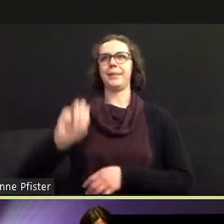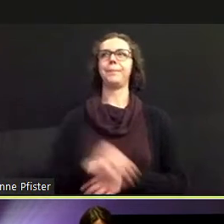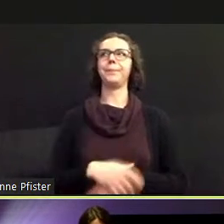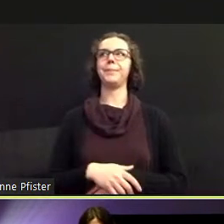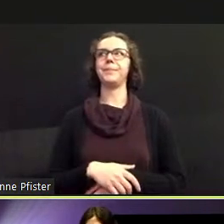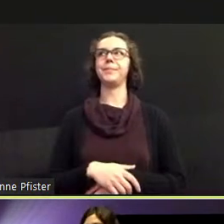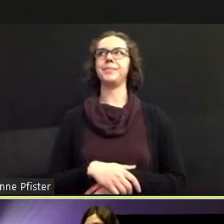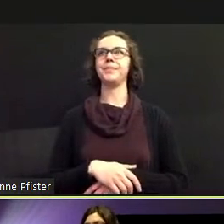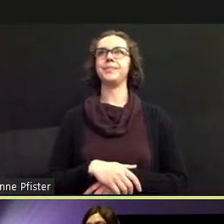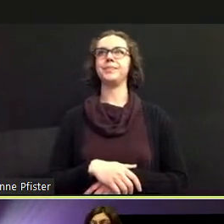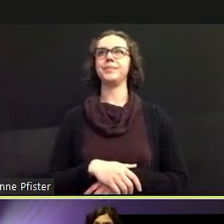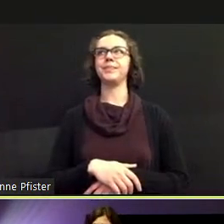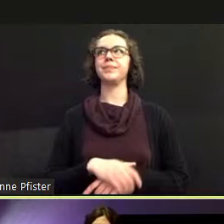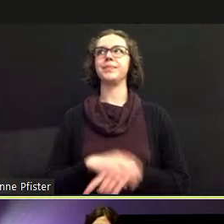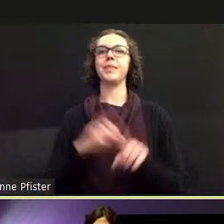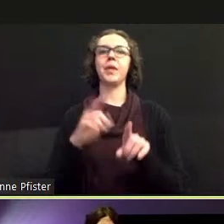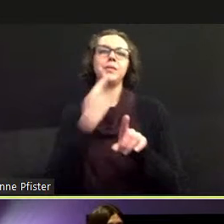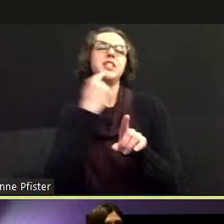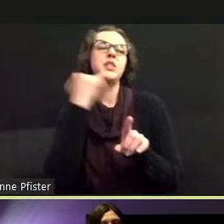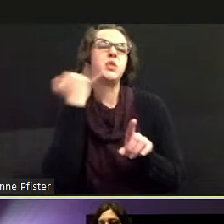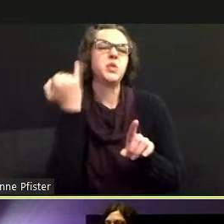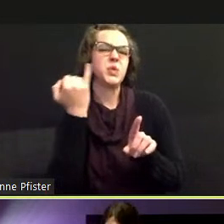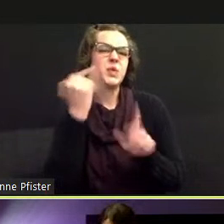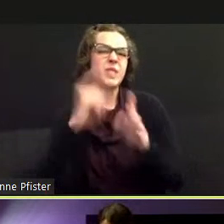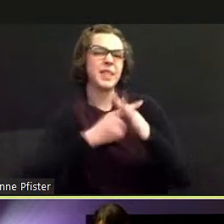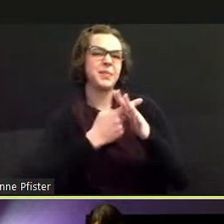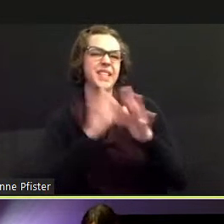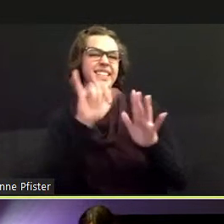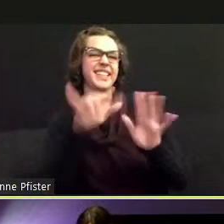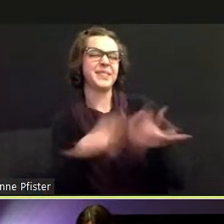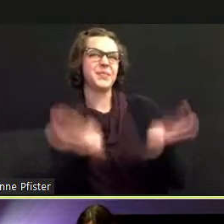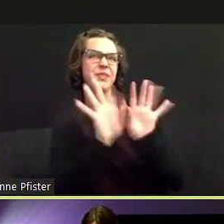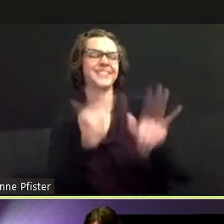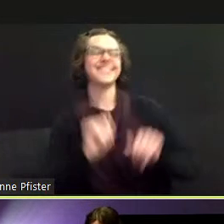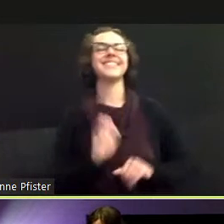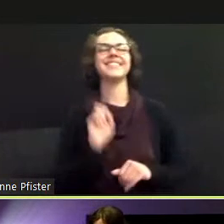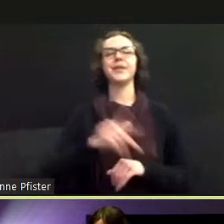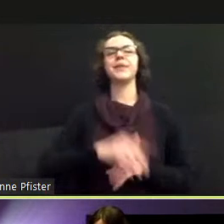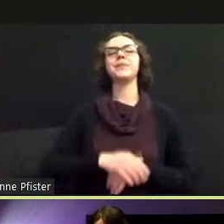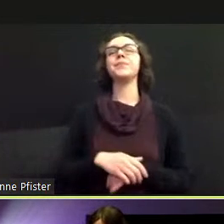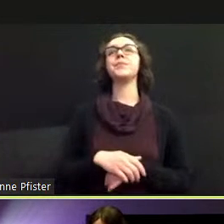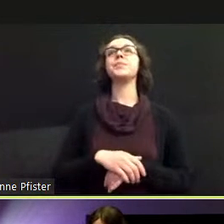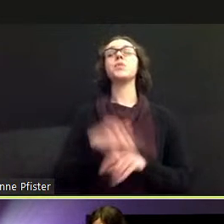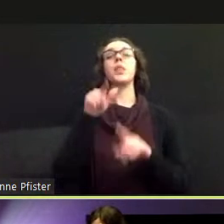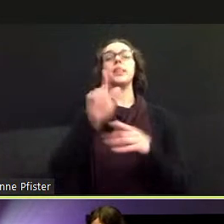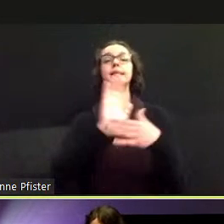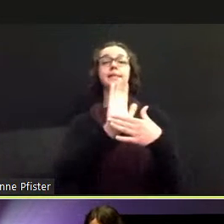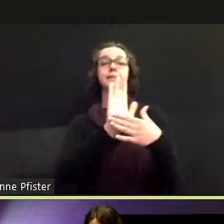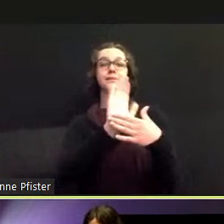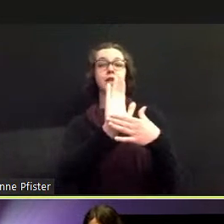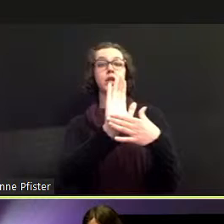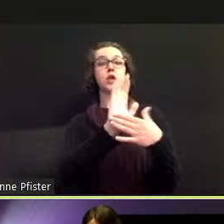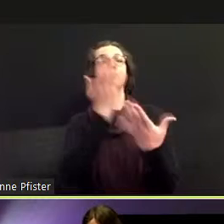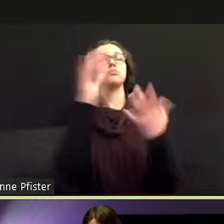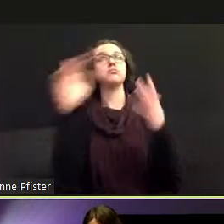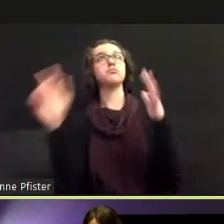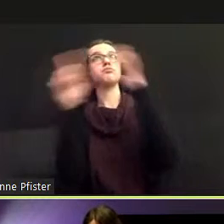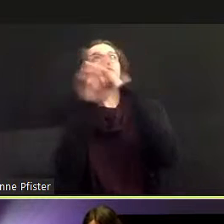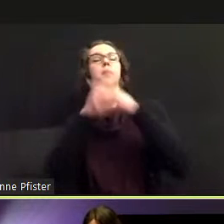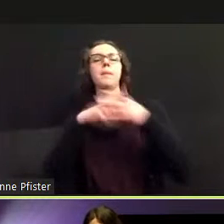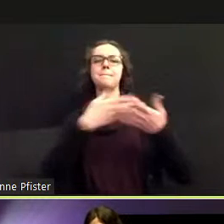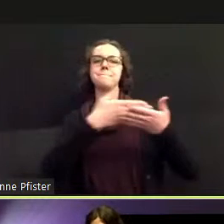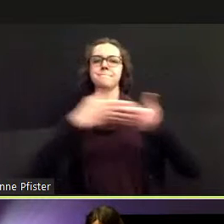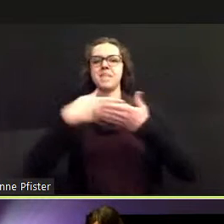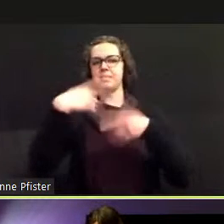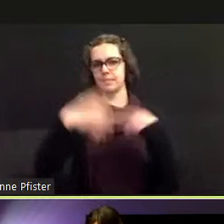We lost the very beginning of that. She says juice at the very beginning. That's fine. Okay. So this video may bring to mind the phenomenon of baby